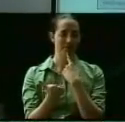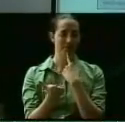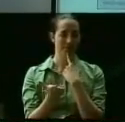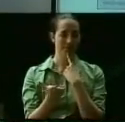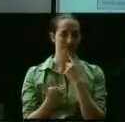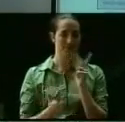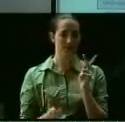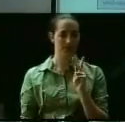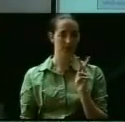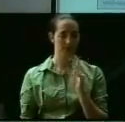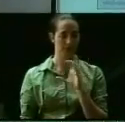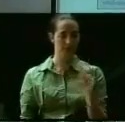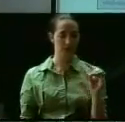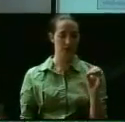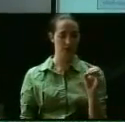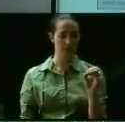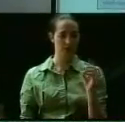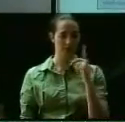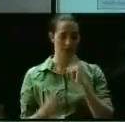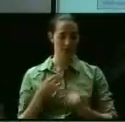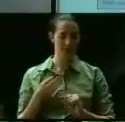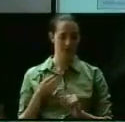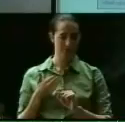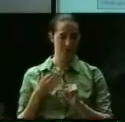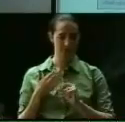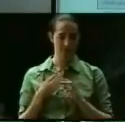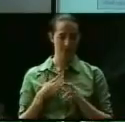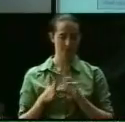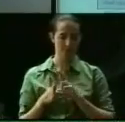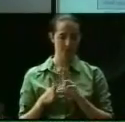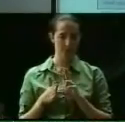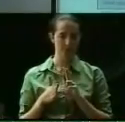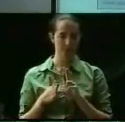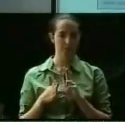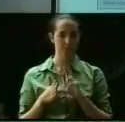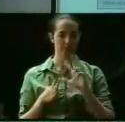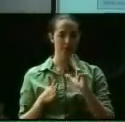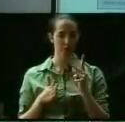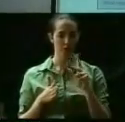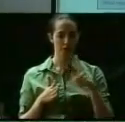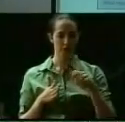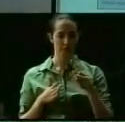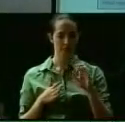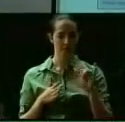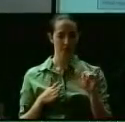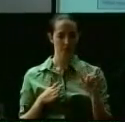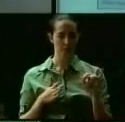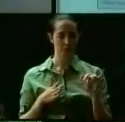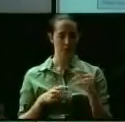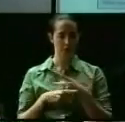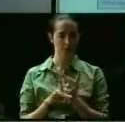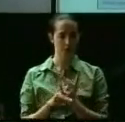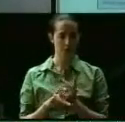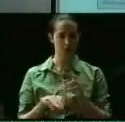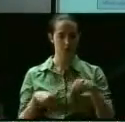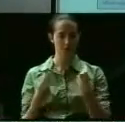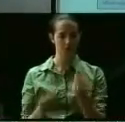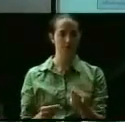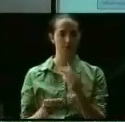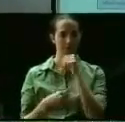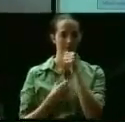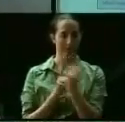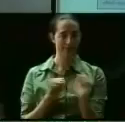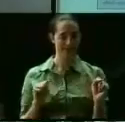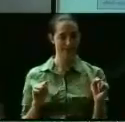Knox County has diligently investigated and reviewed the various recent third-party allegations that the products produced are somehow